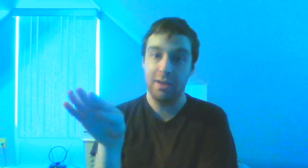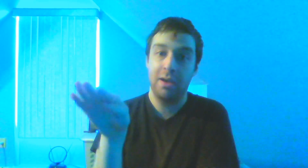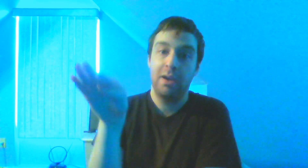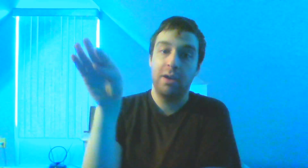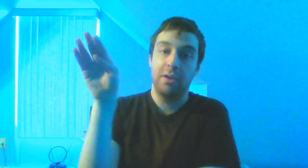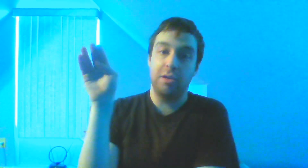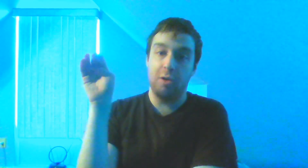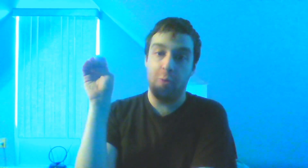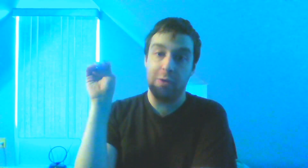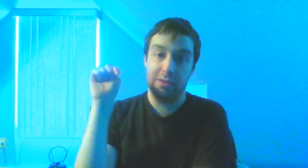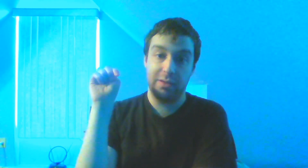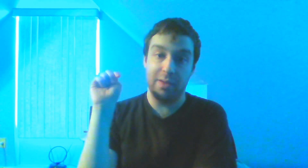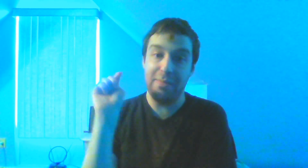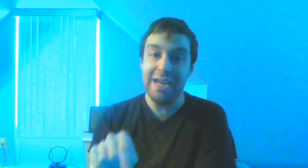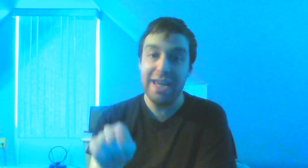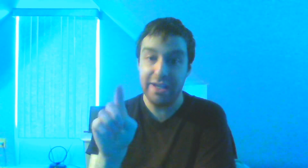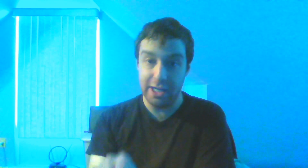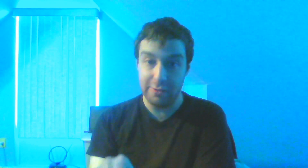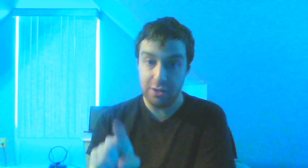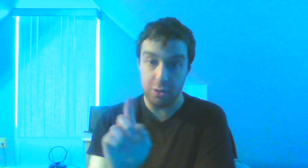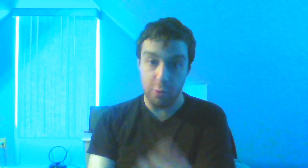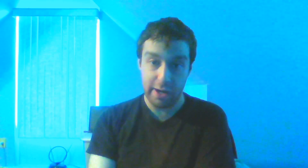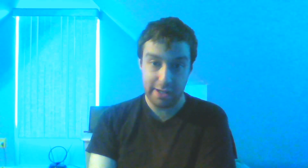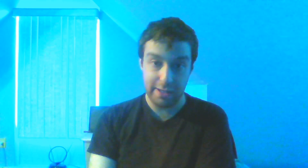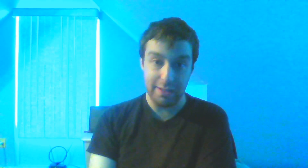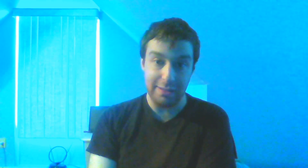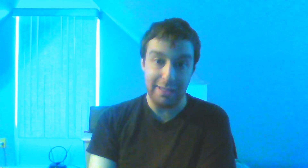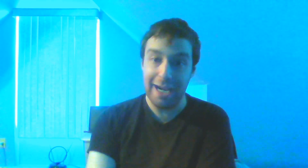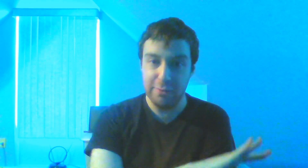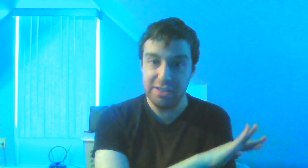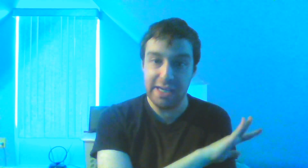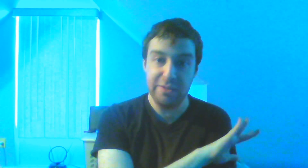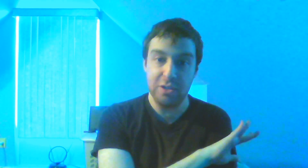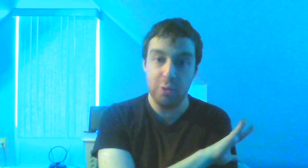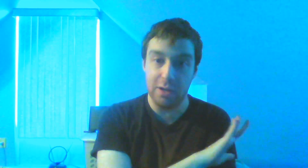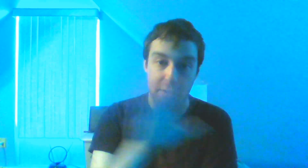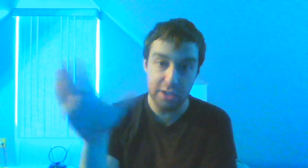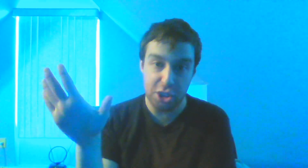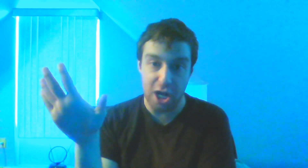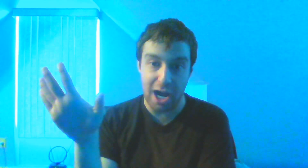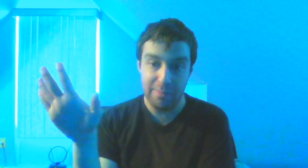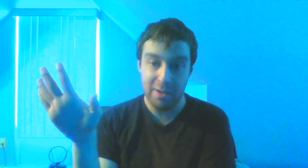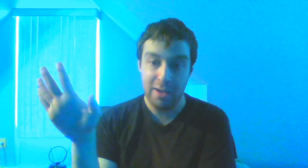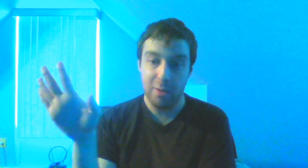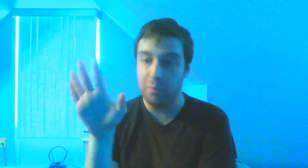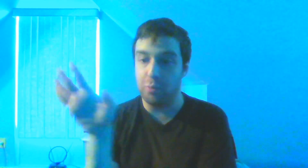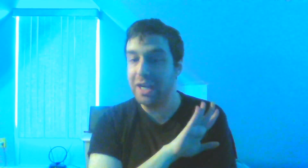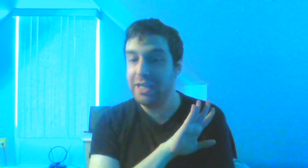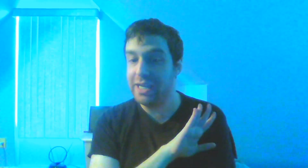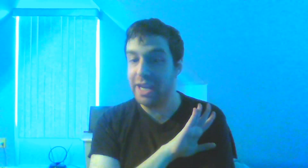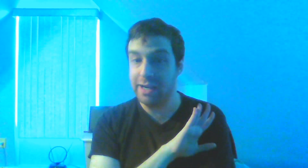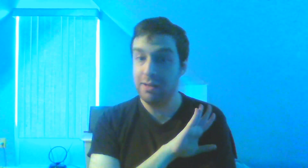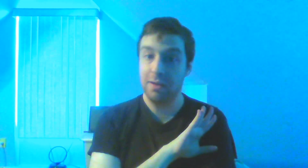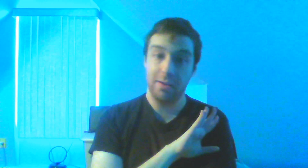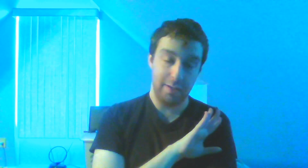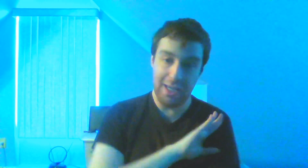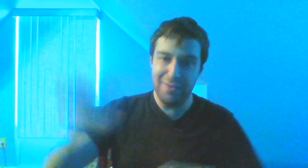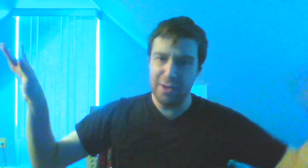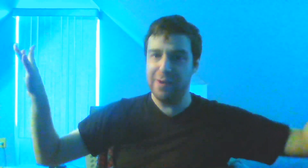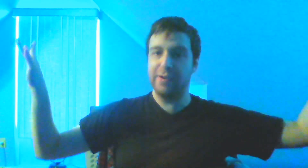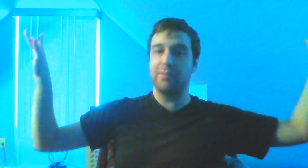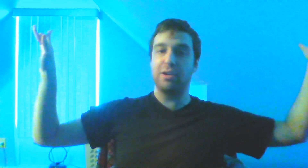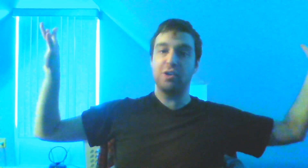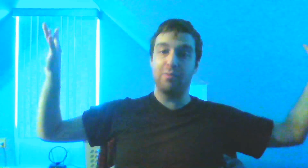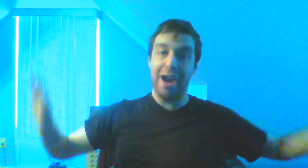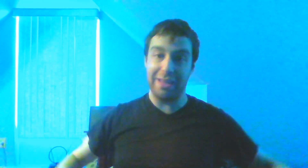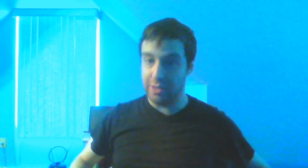again, with the media here in New York, they don't seem to do a good job breaking in. Even